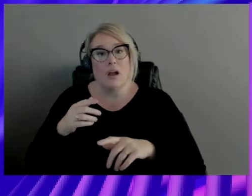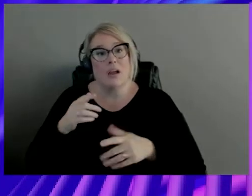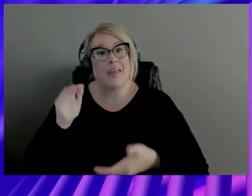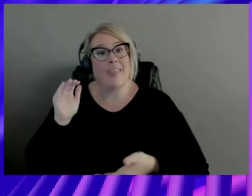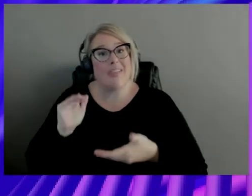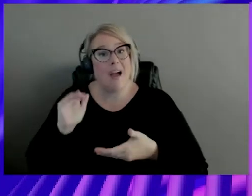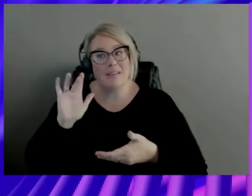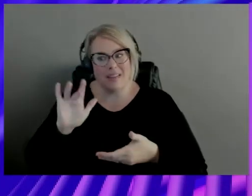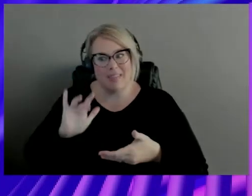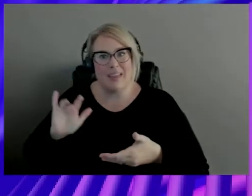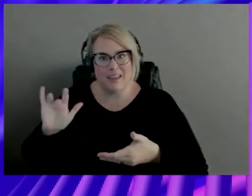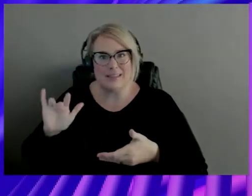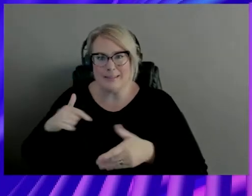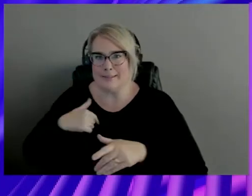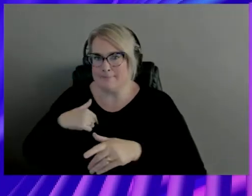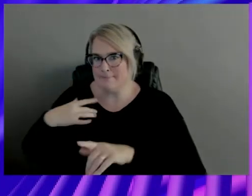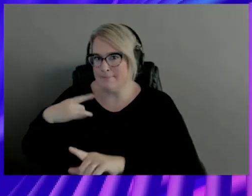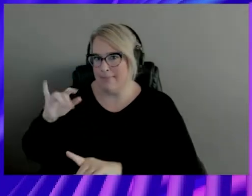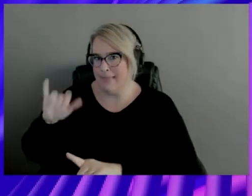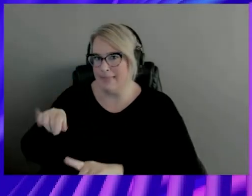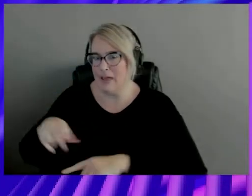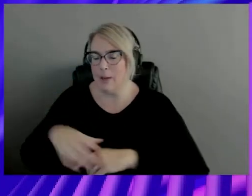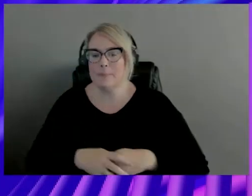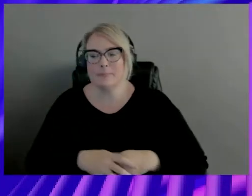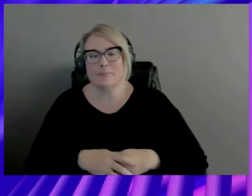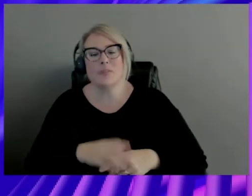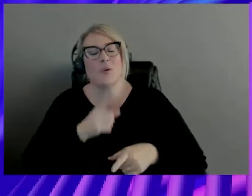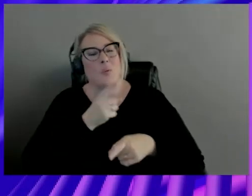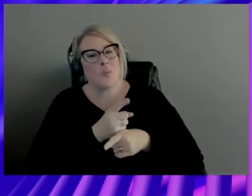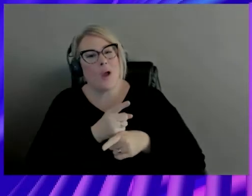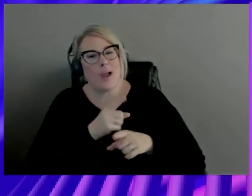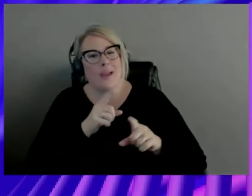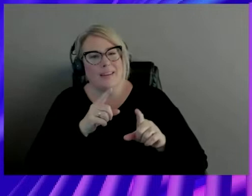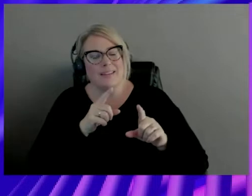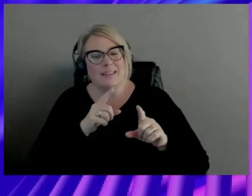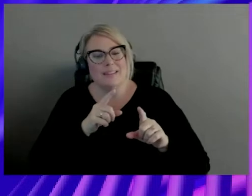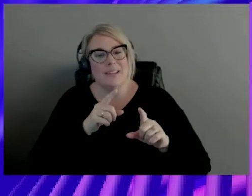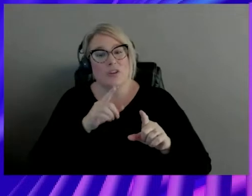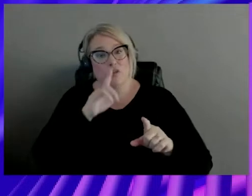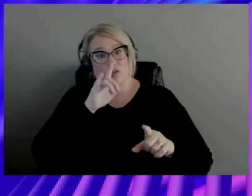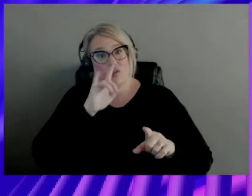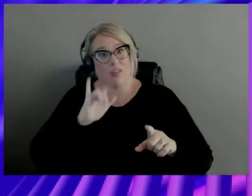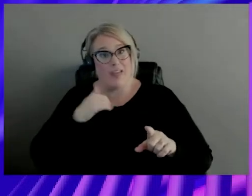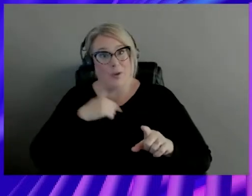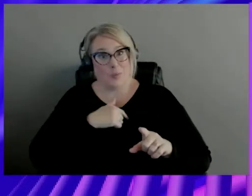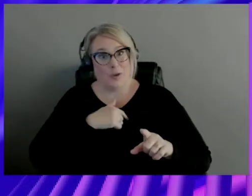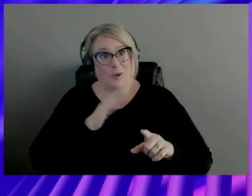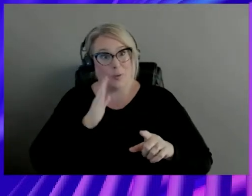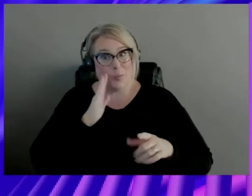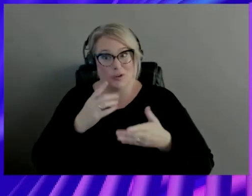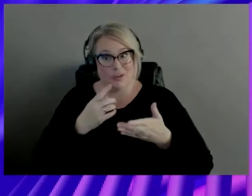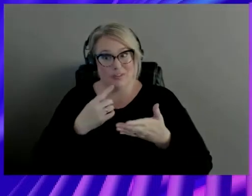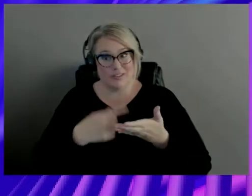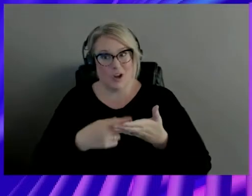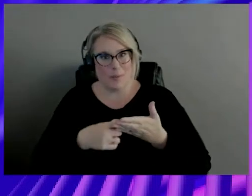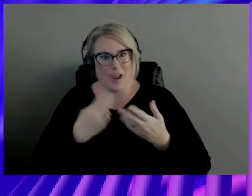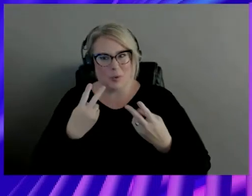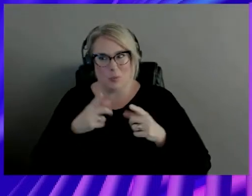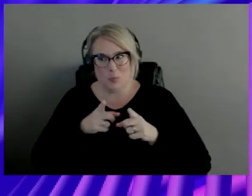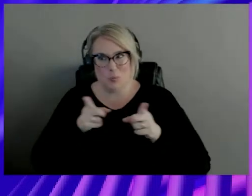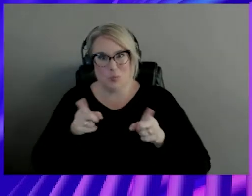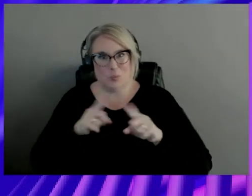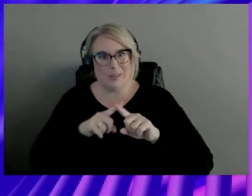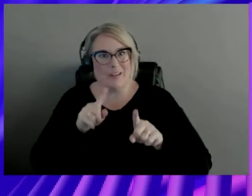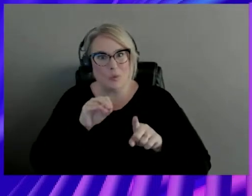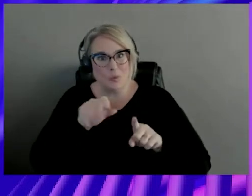said. Right. But you see, like, what it looks like what we're going to talk about between these two sessions, like, these are two different tools. Right.